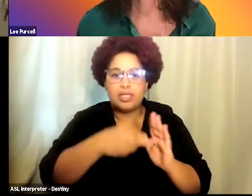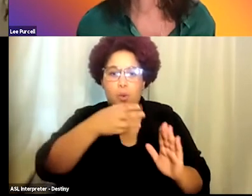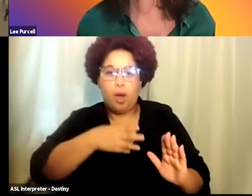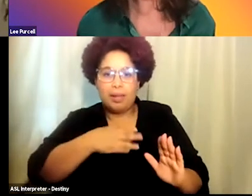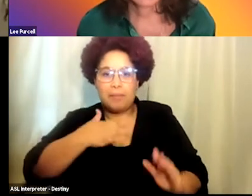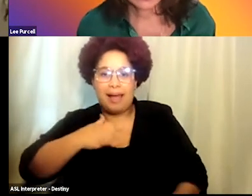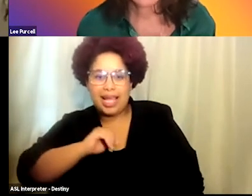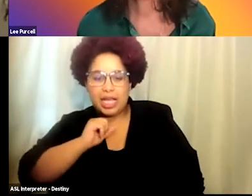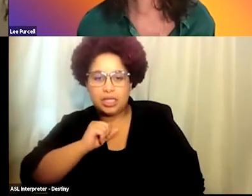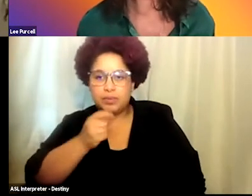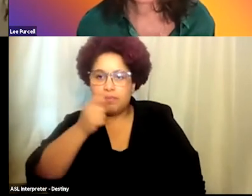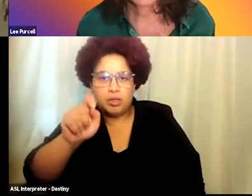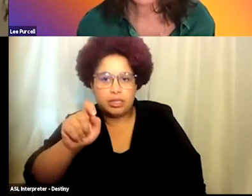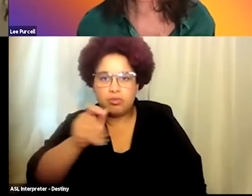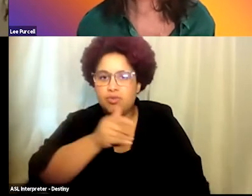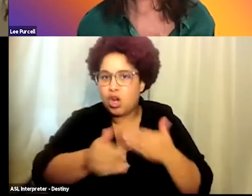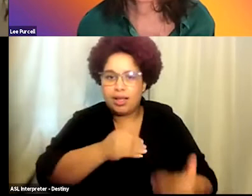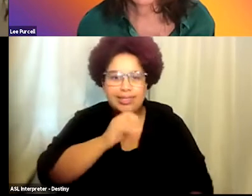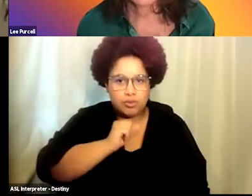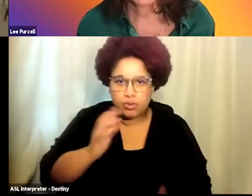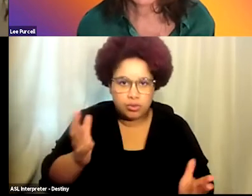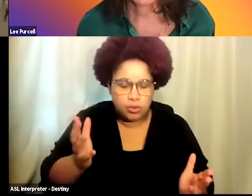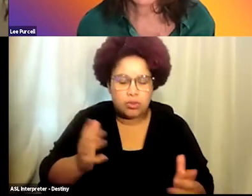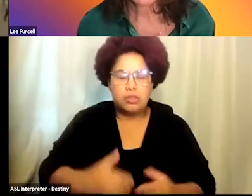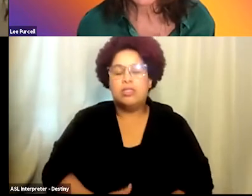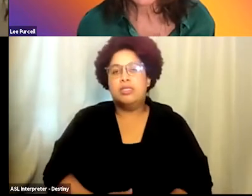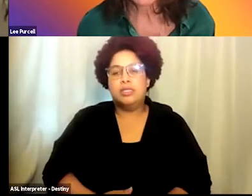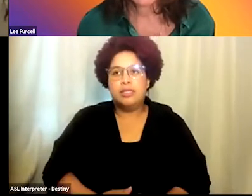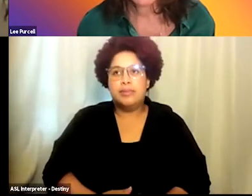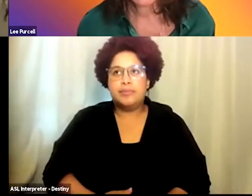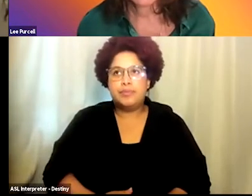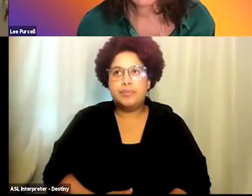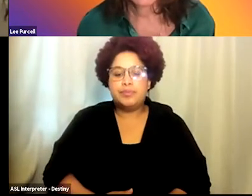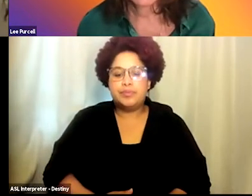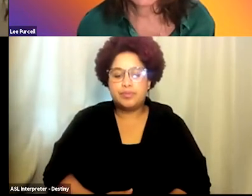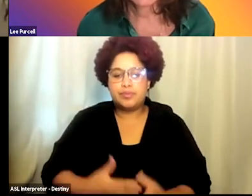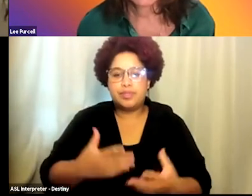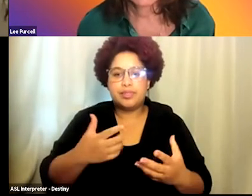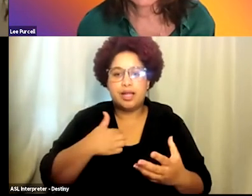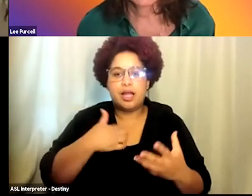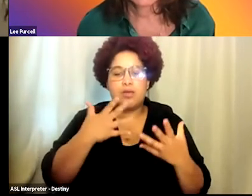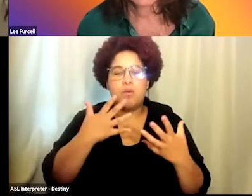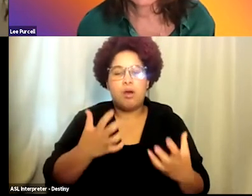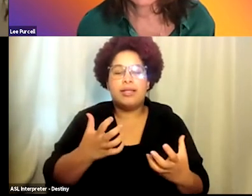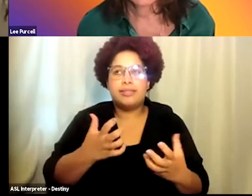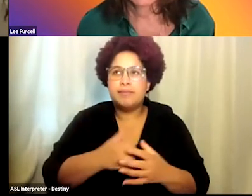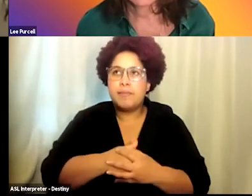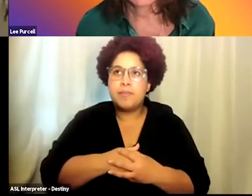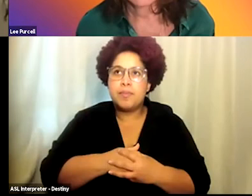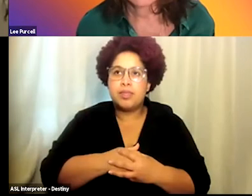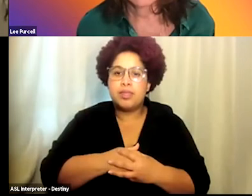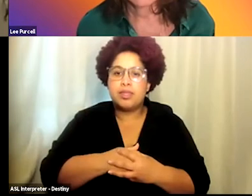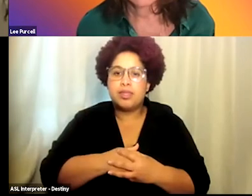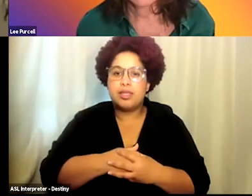period, regardless of what that age is. I want to get past being cast